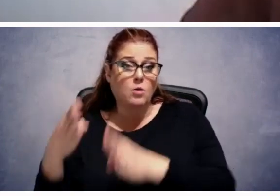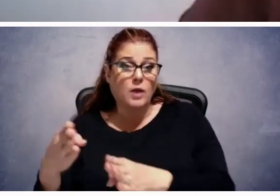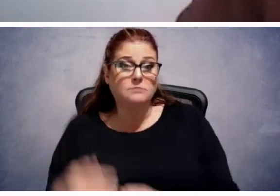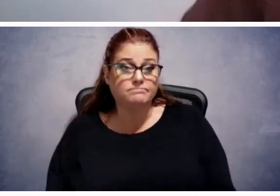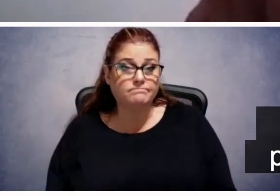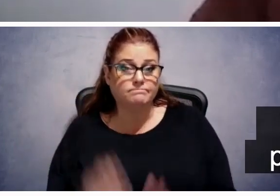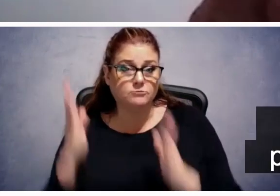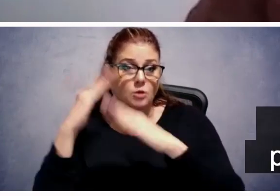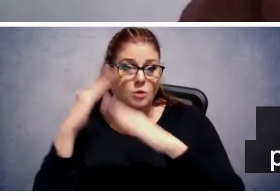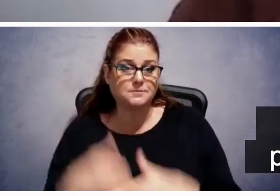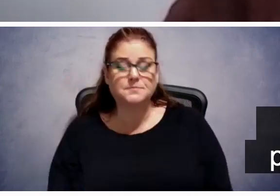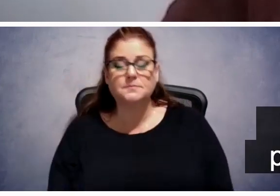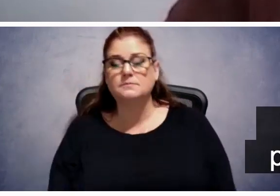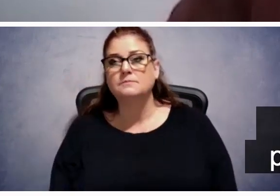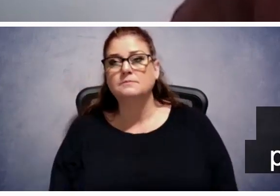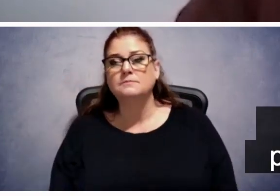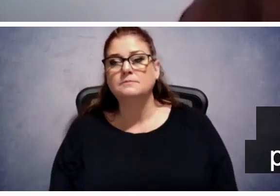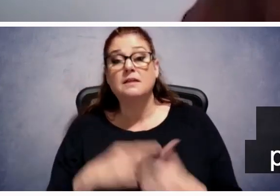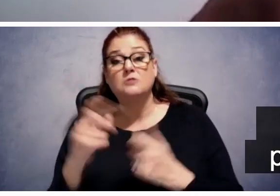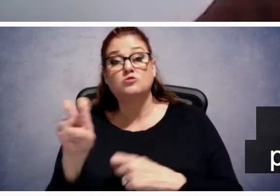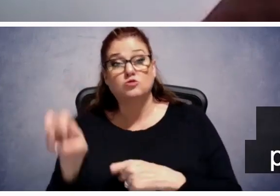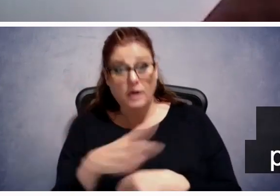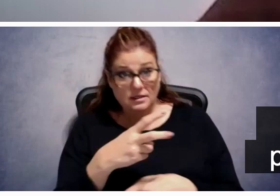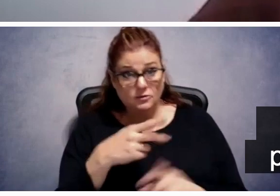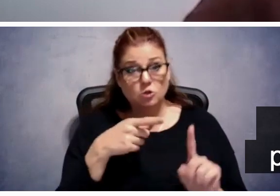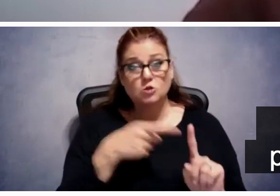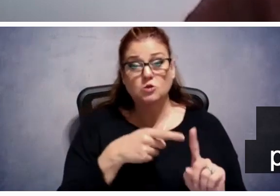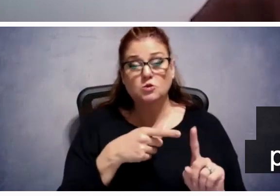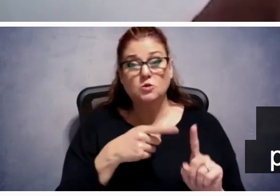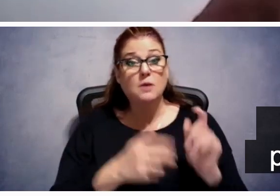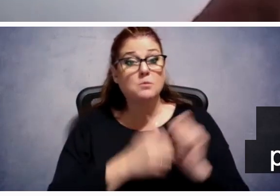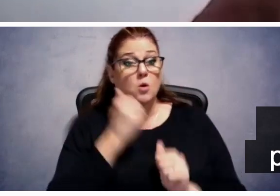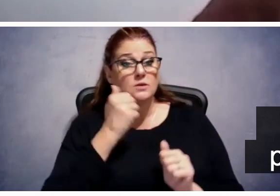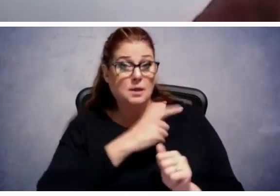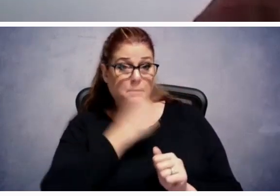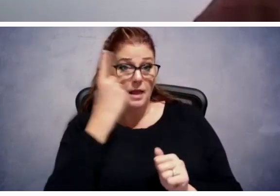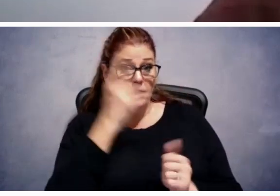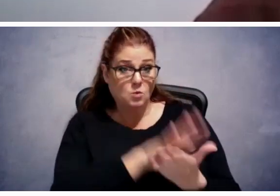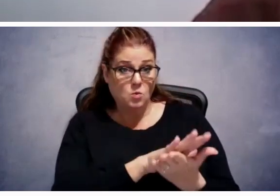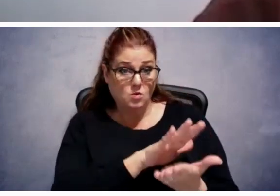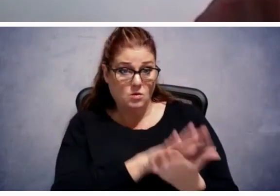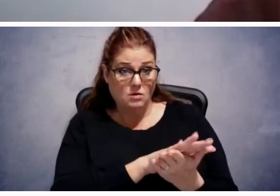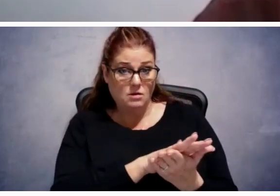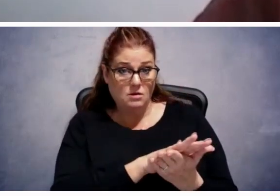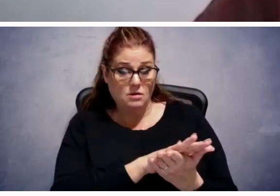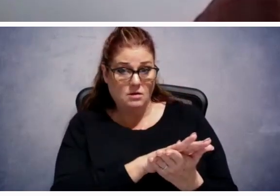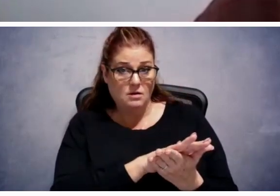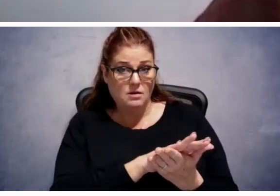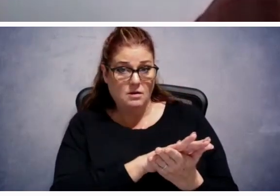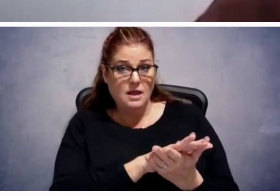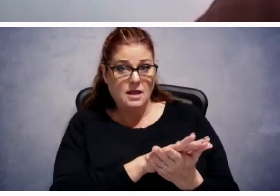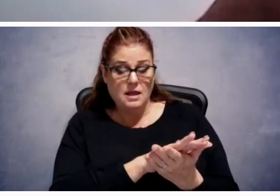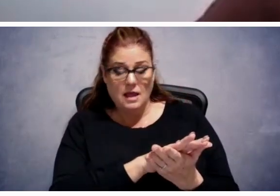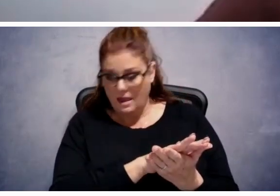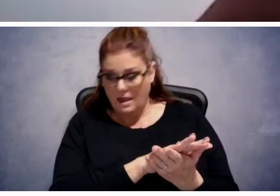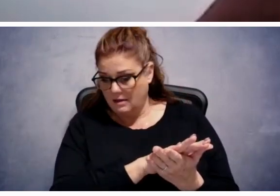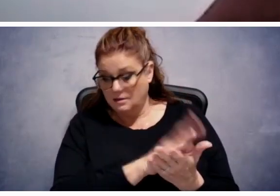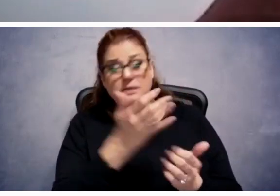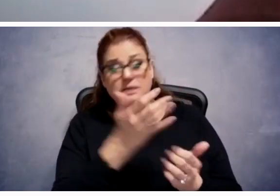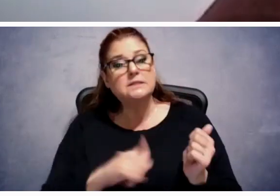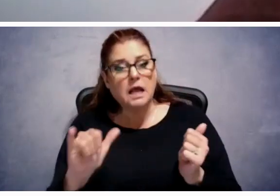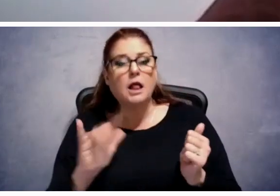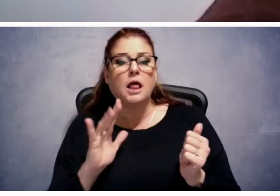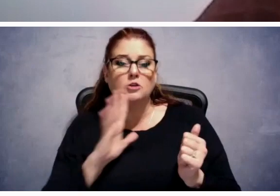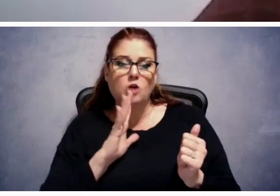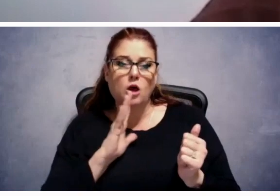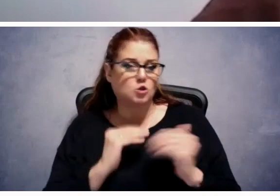trouble. Then I got transferred to a predominantly Black school and still was talking too